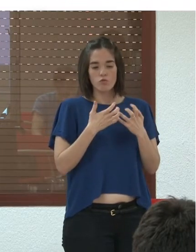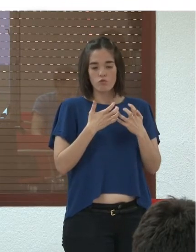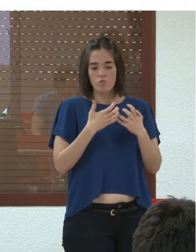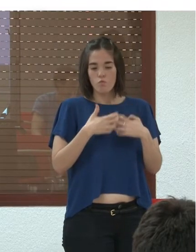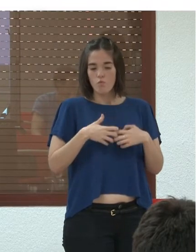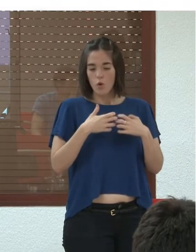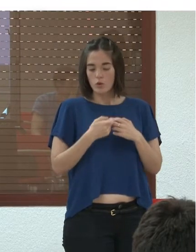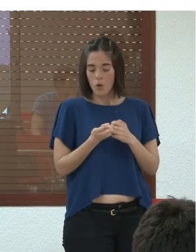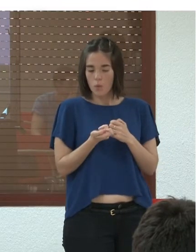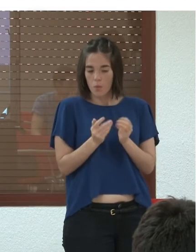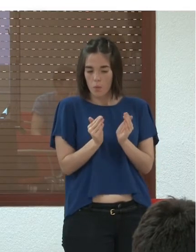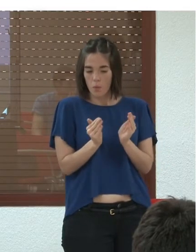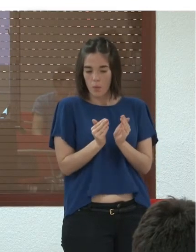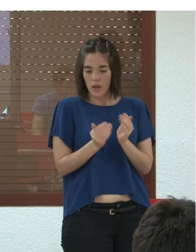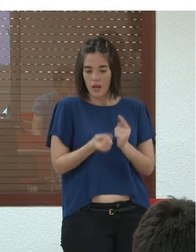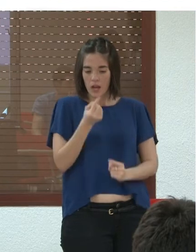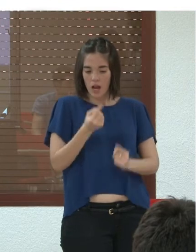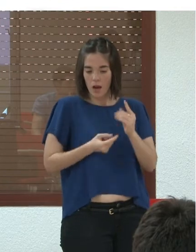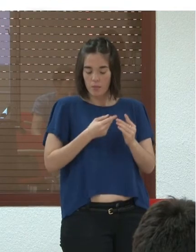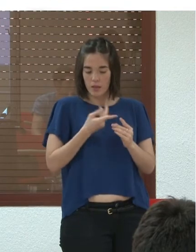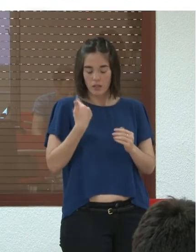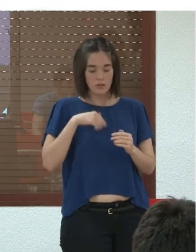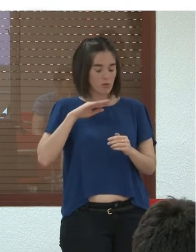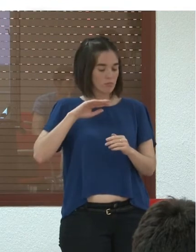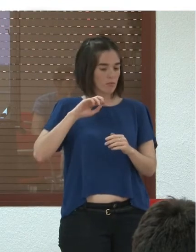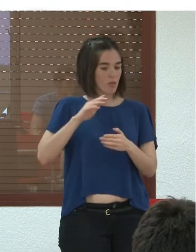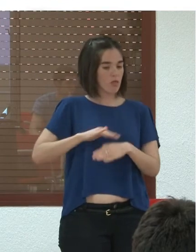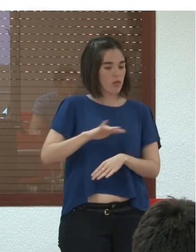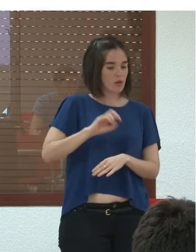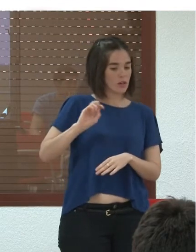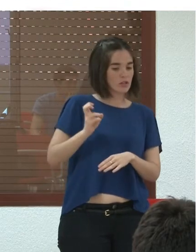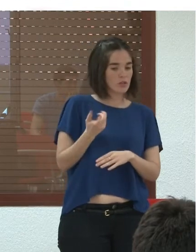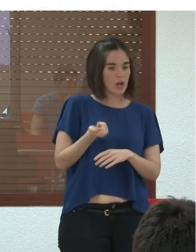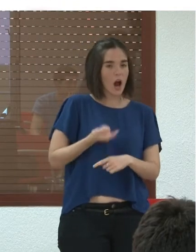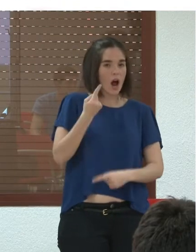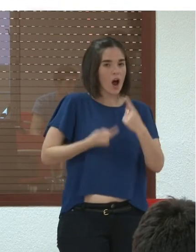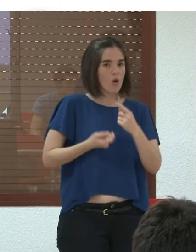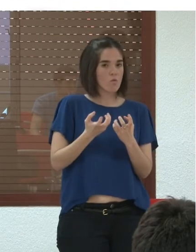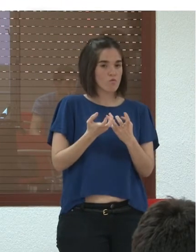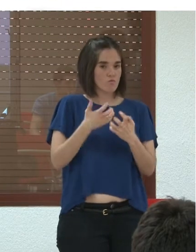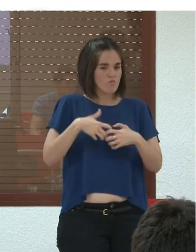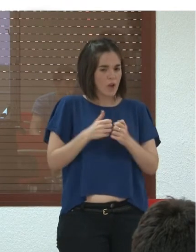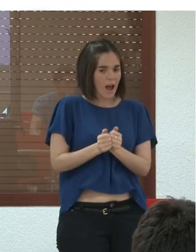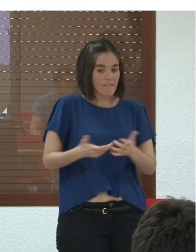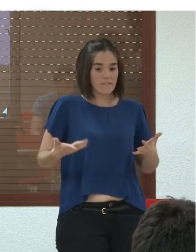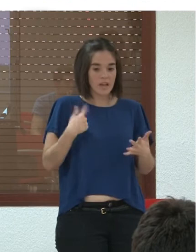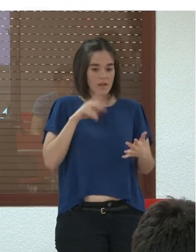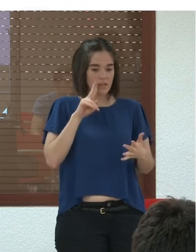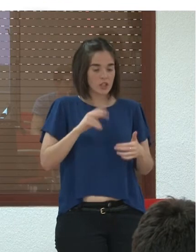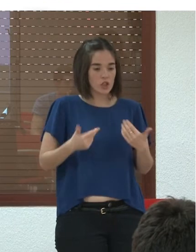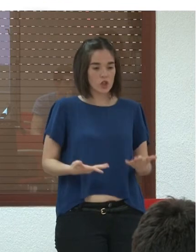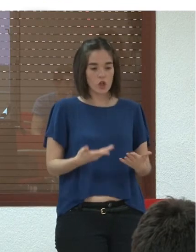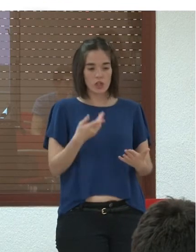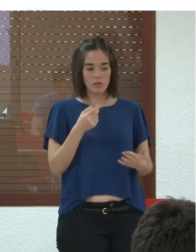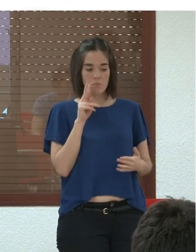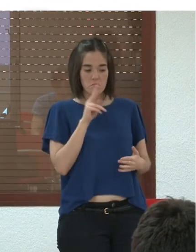also noticed that the engine that you have is very small. You normally use system with harmonic drive, and could you